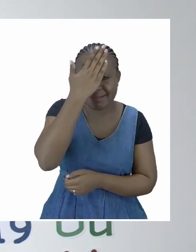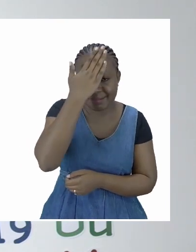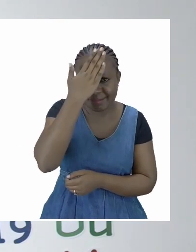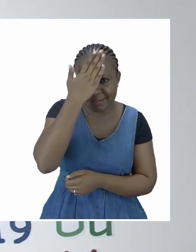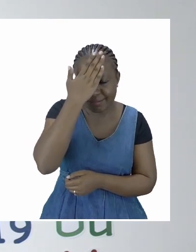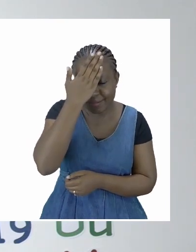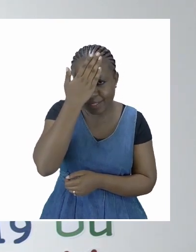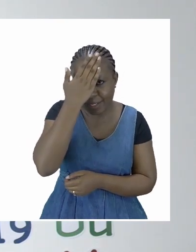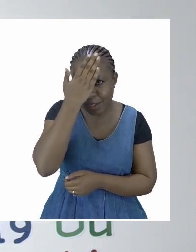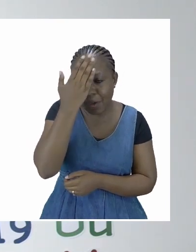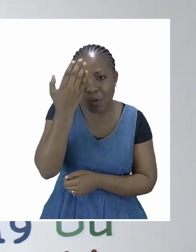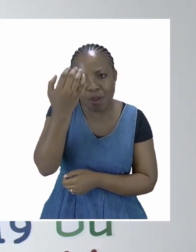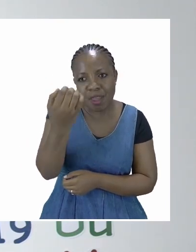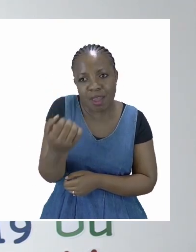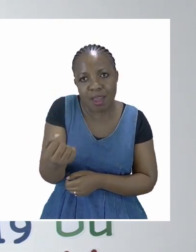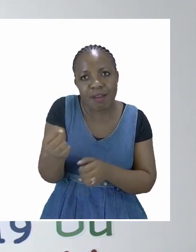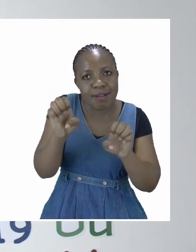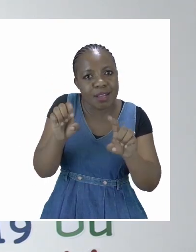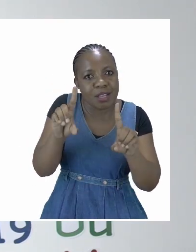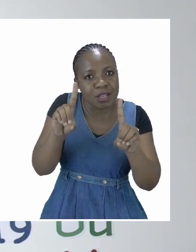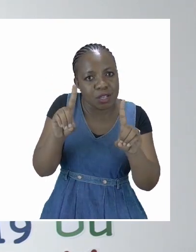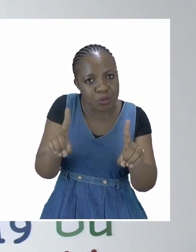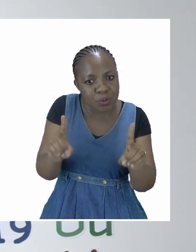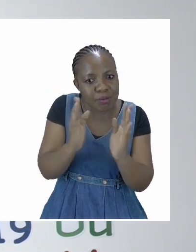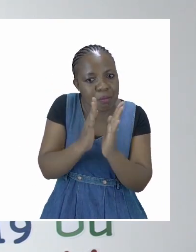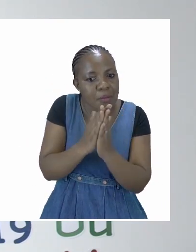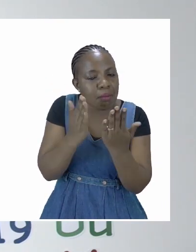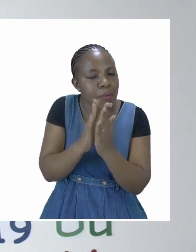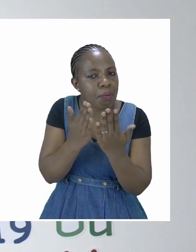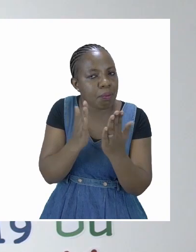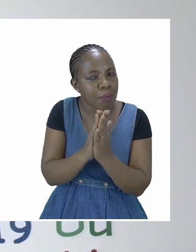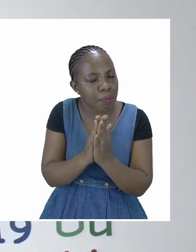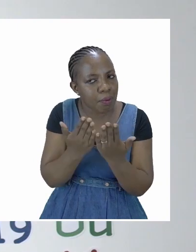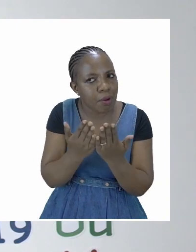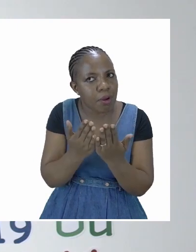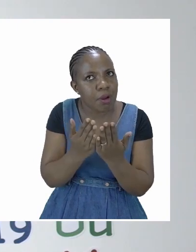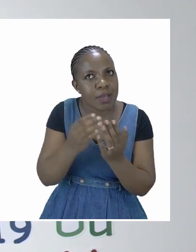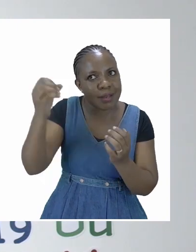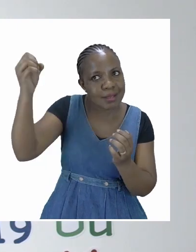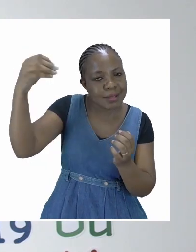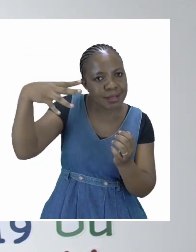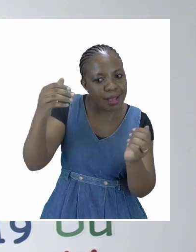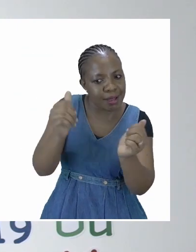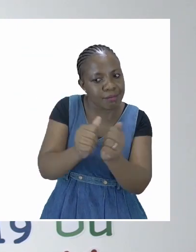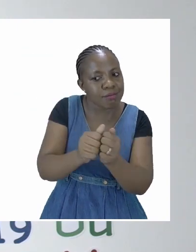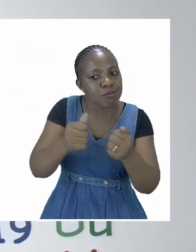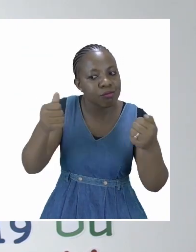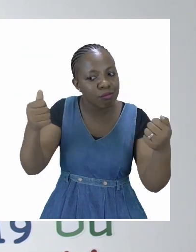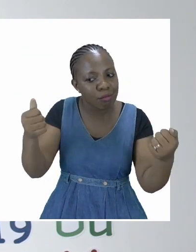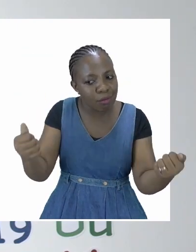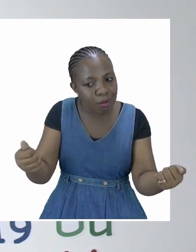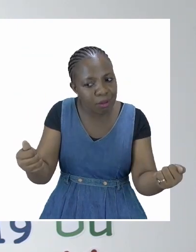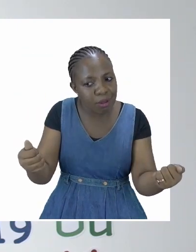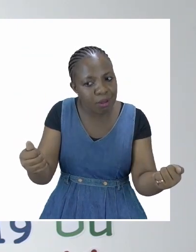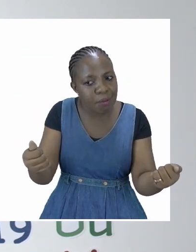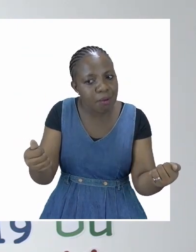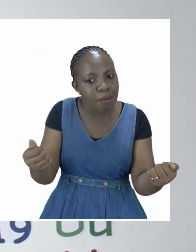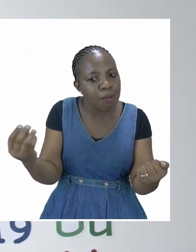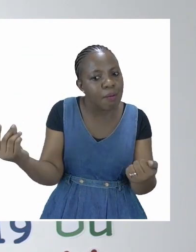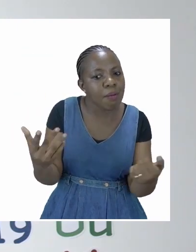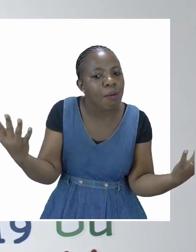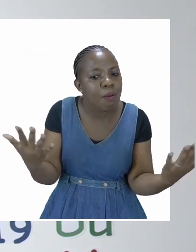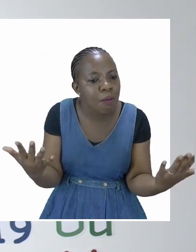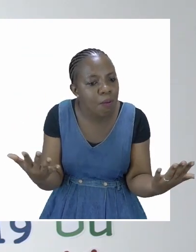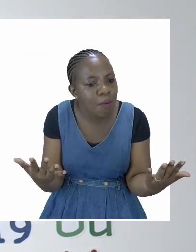booklet in our daily newspaper, street sales, or at your school every Monday